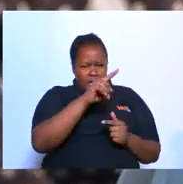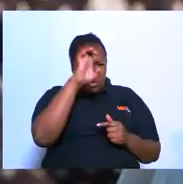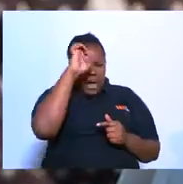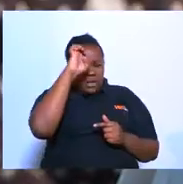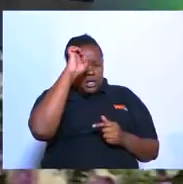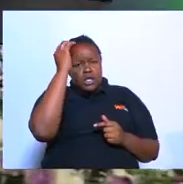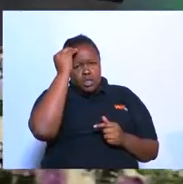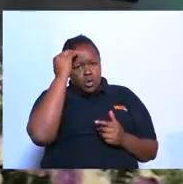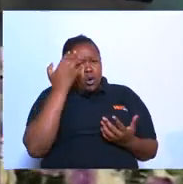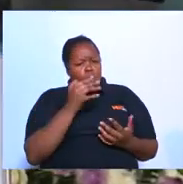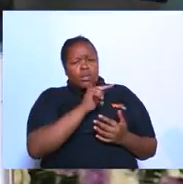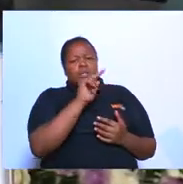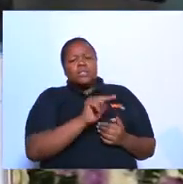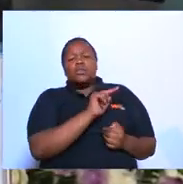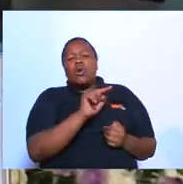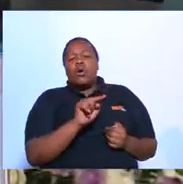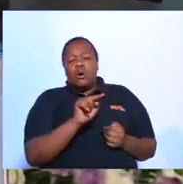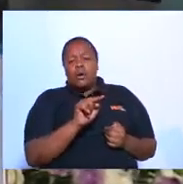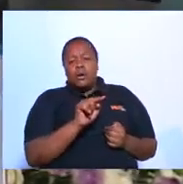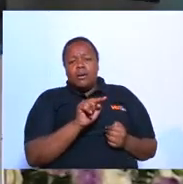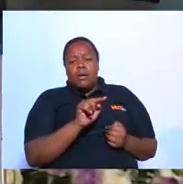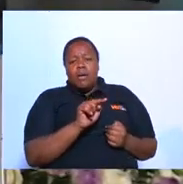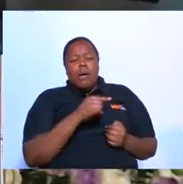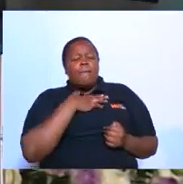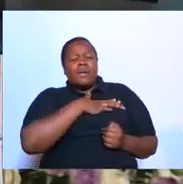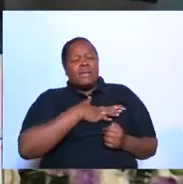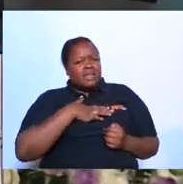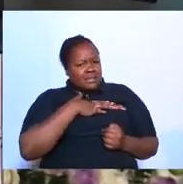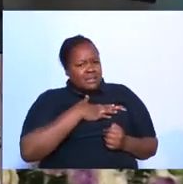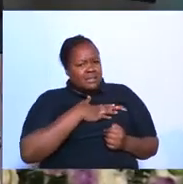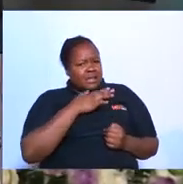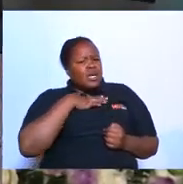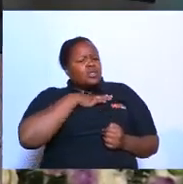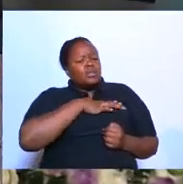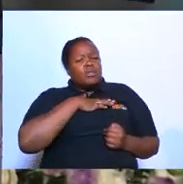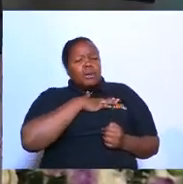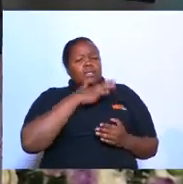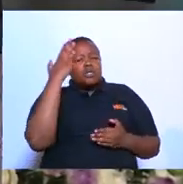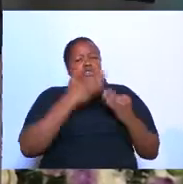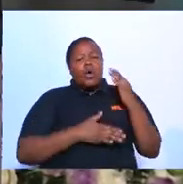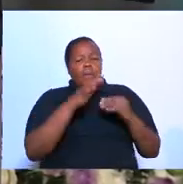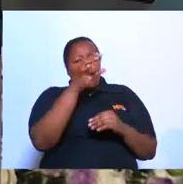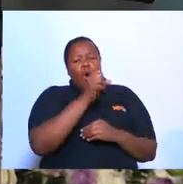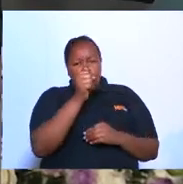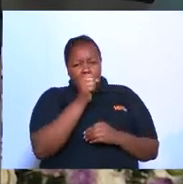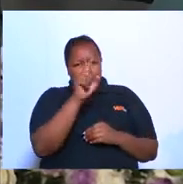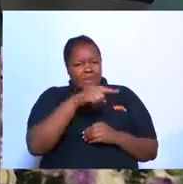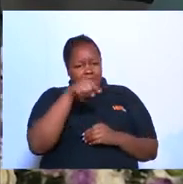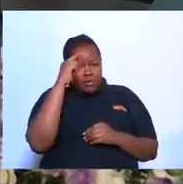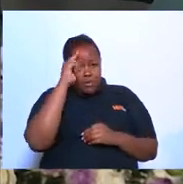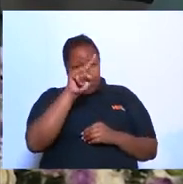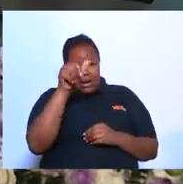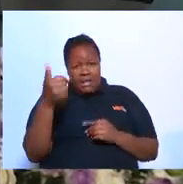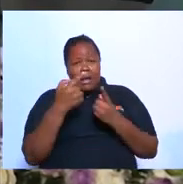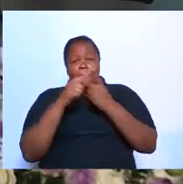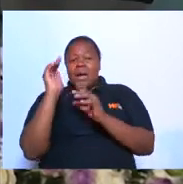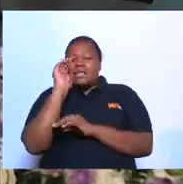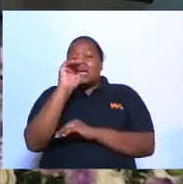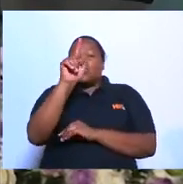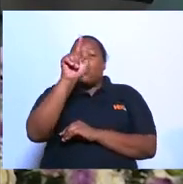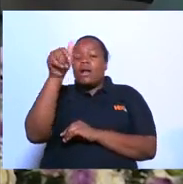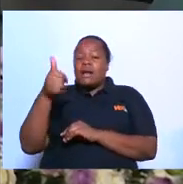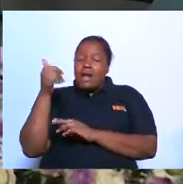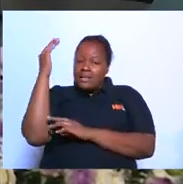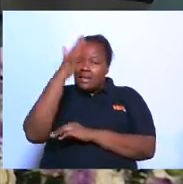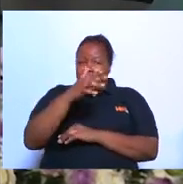you know that this is wrong stop holding grudges instead ask each other directly